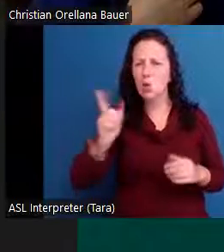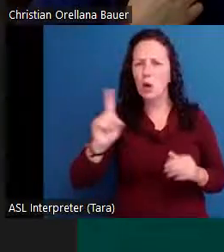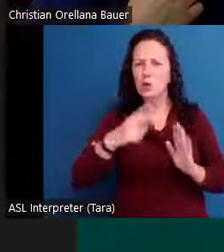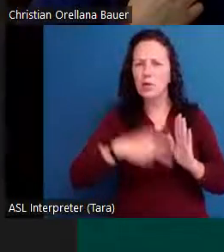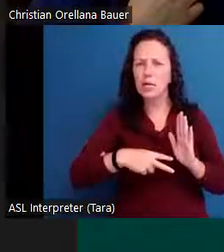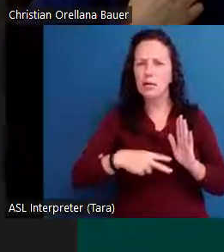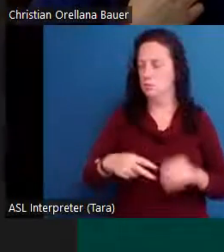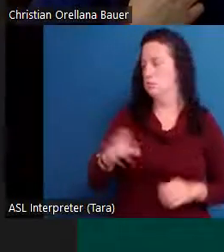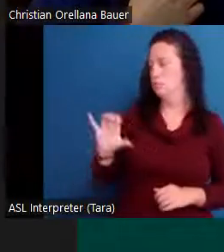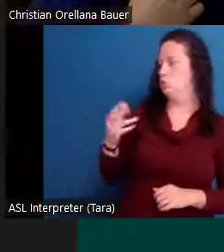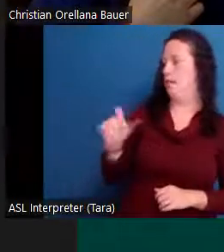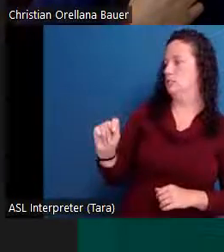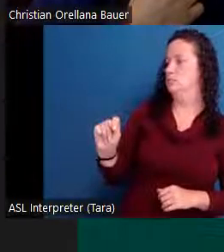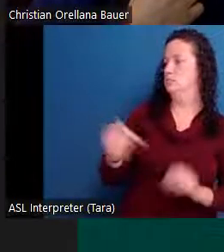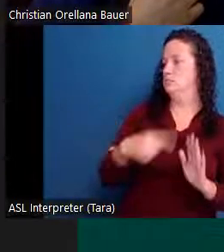chat.